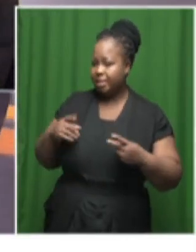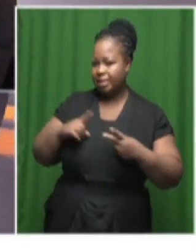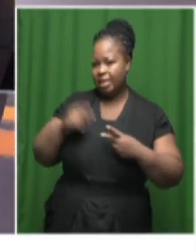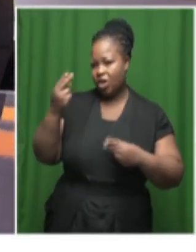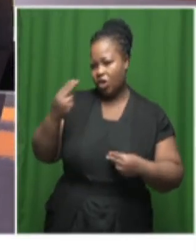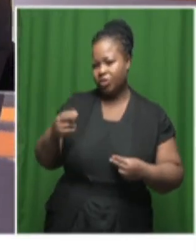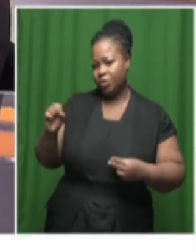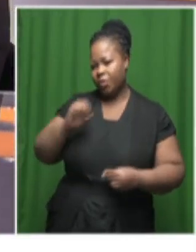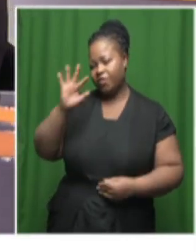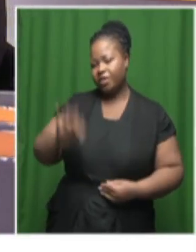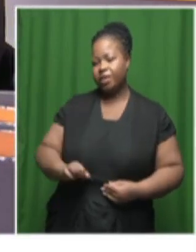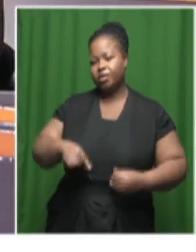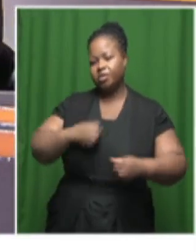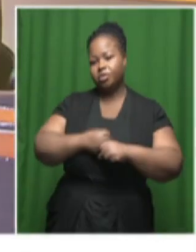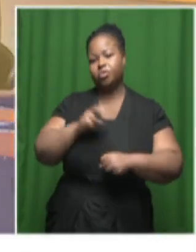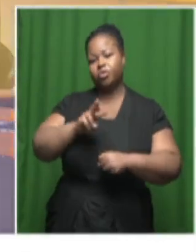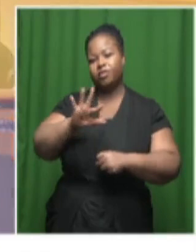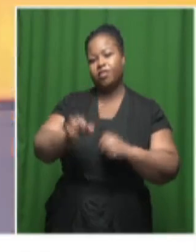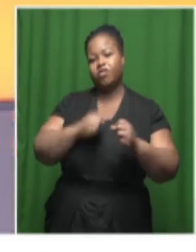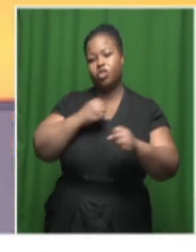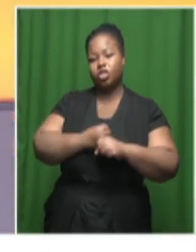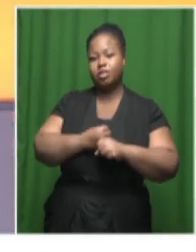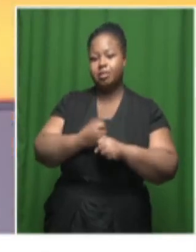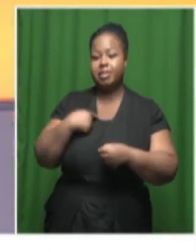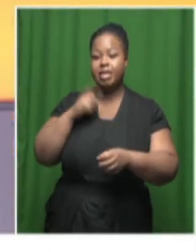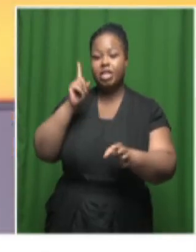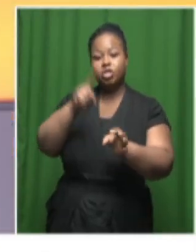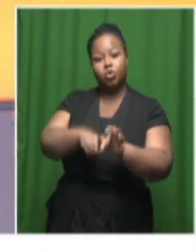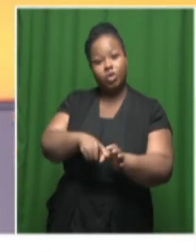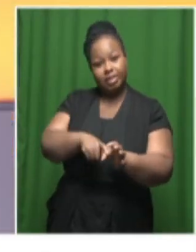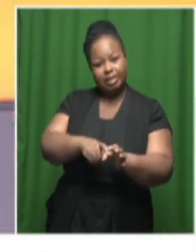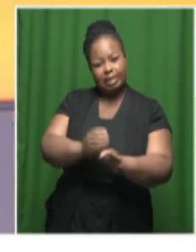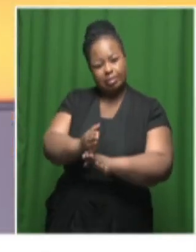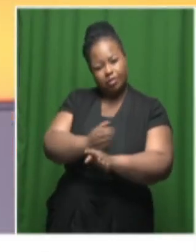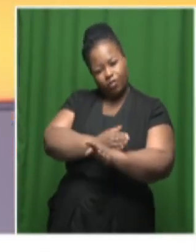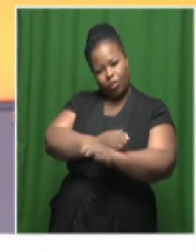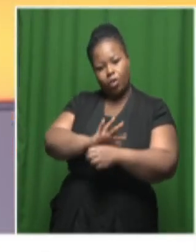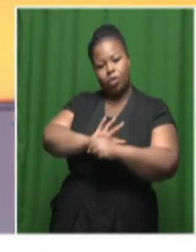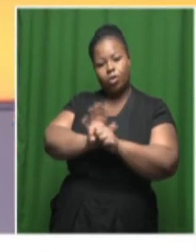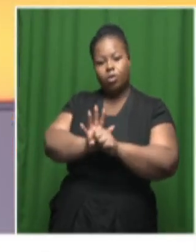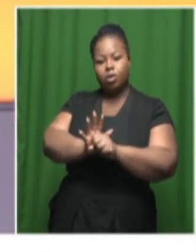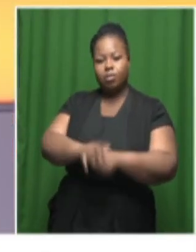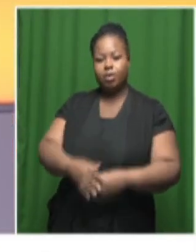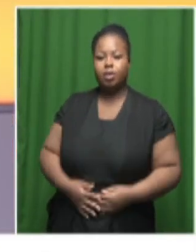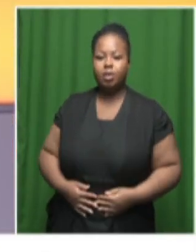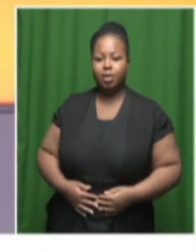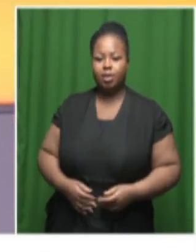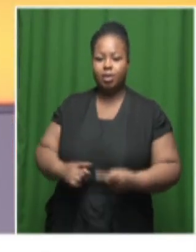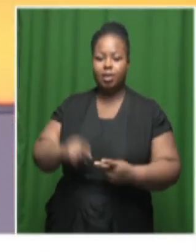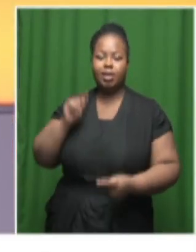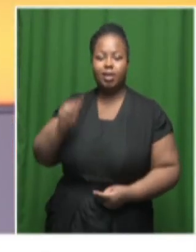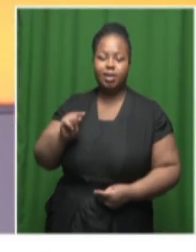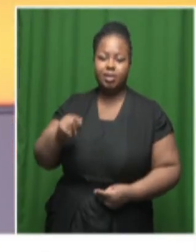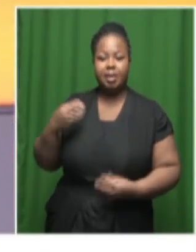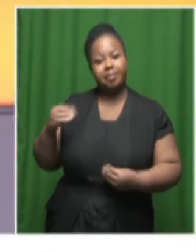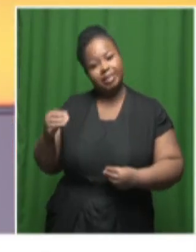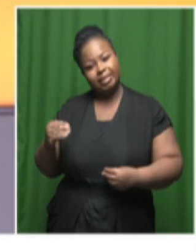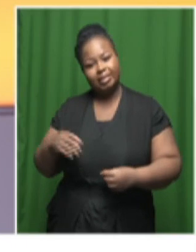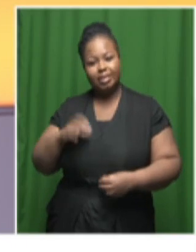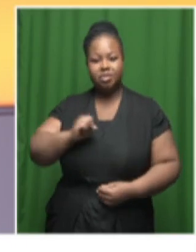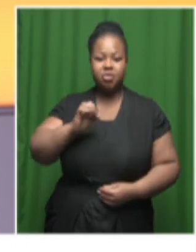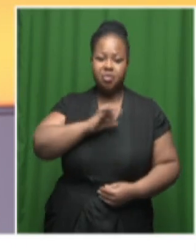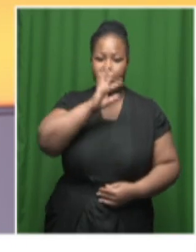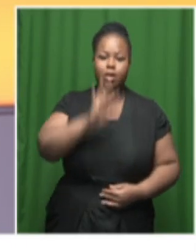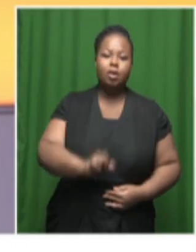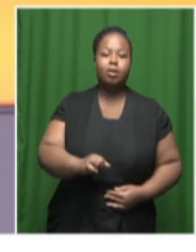year celebrates 25 years. I joined the year just before COVID, and historically, Business and Arts South Africa is always about